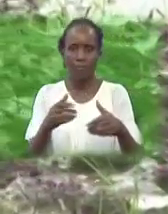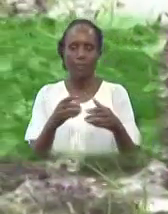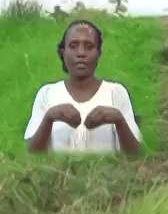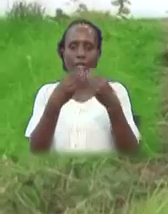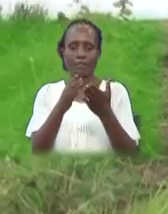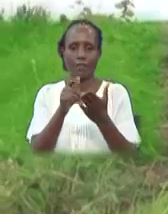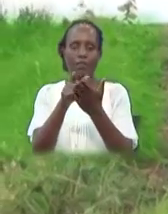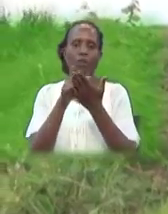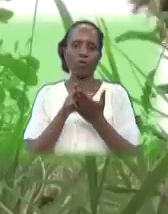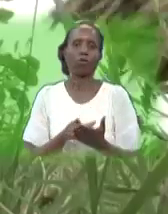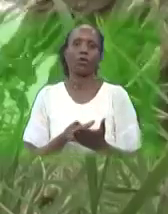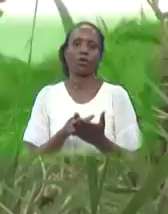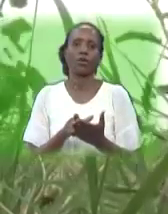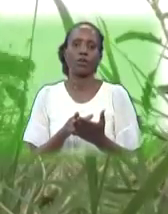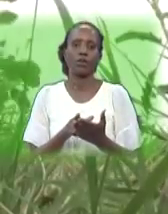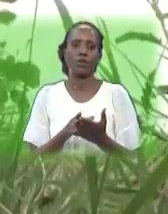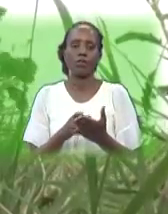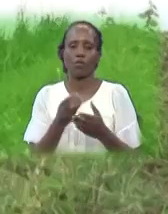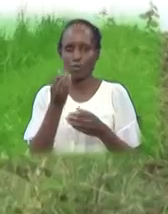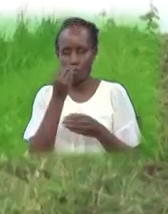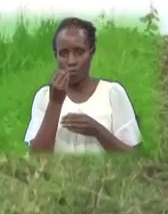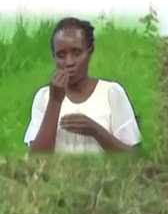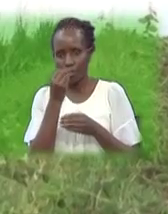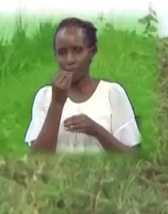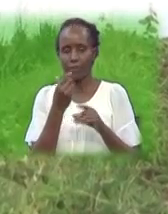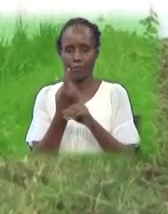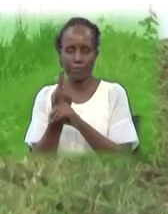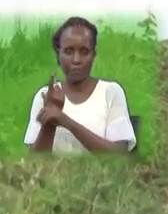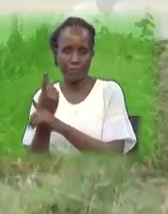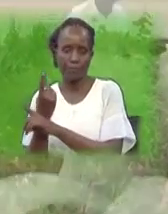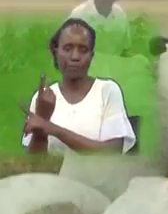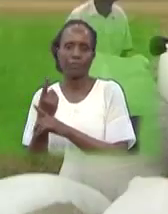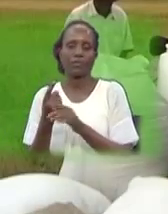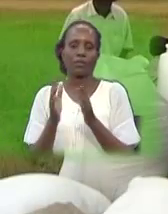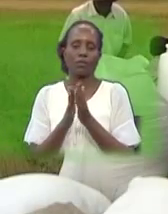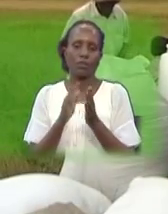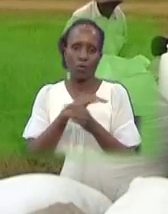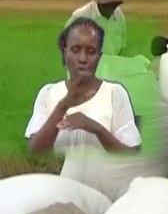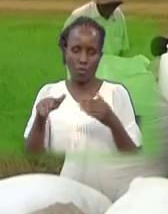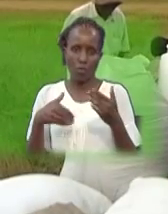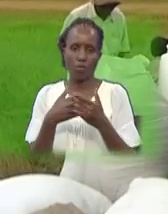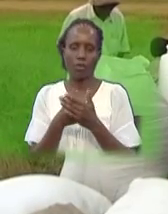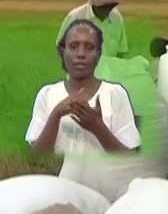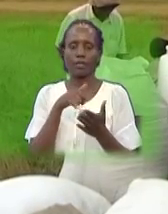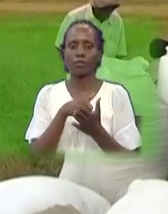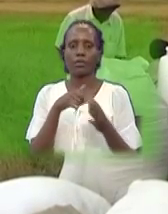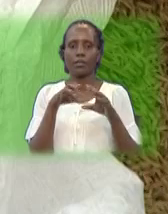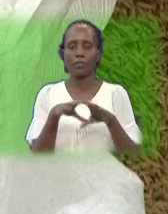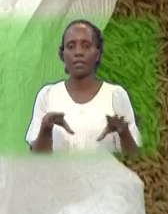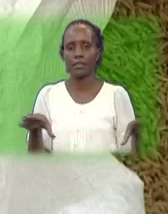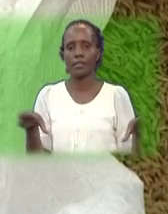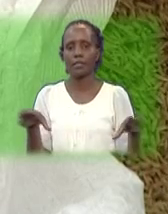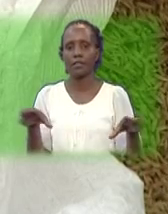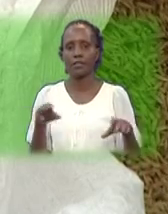credit provision, crop husbandry activities, harvesting and post-harvest handling, including marketing.